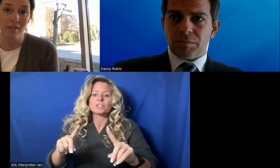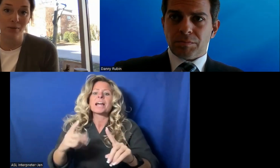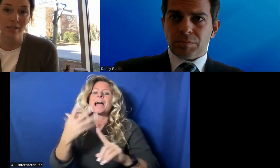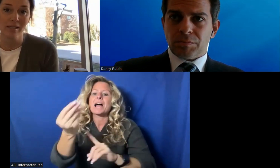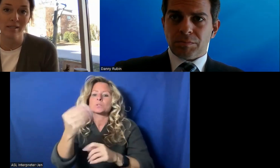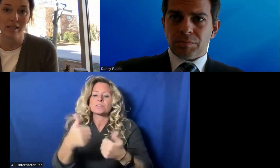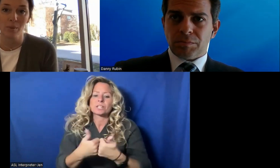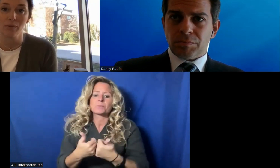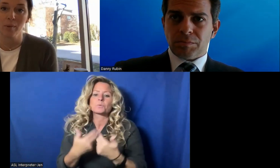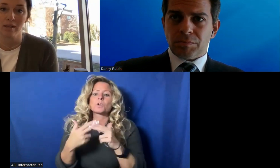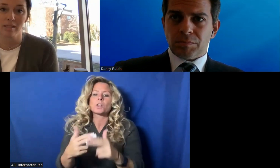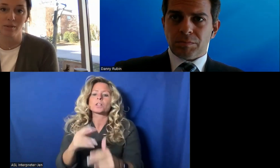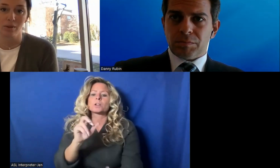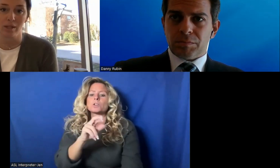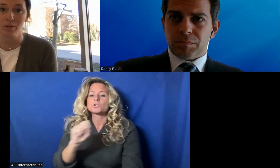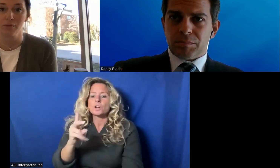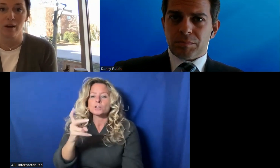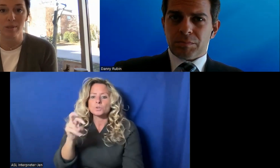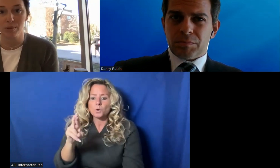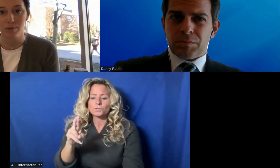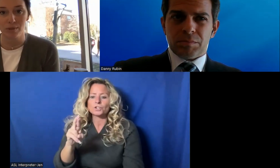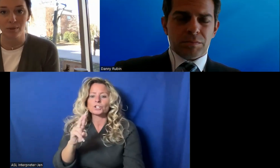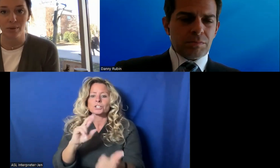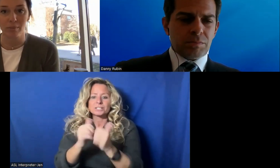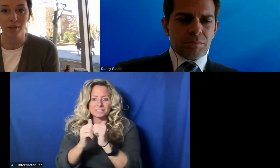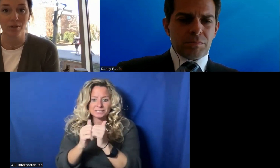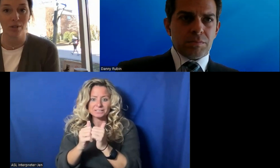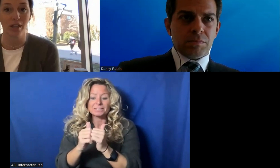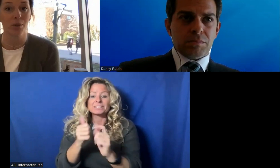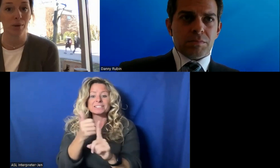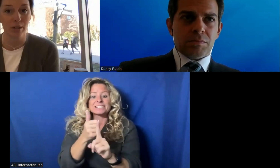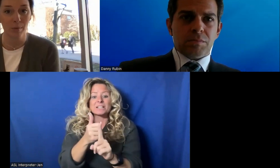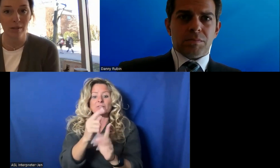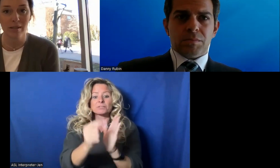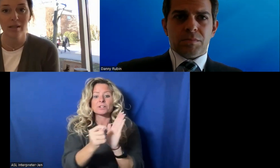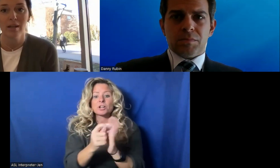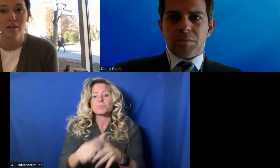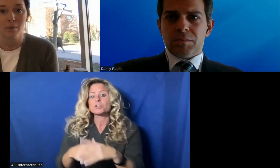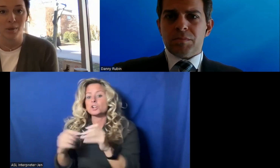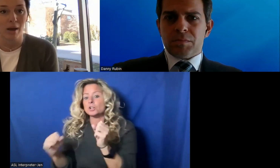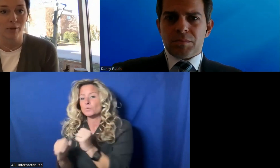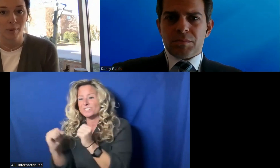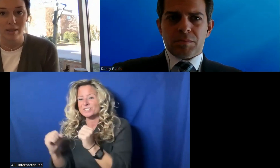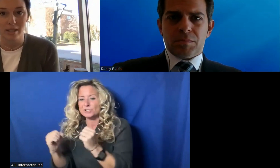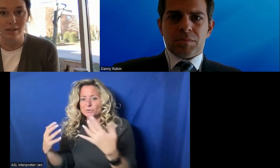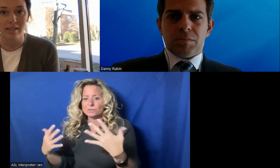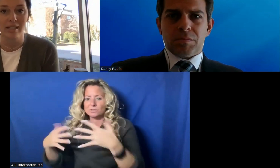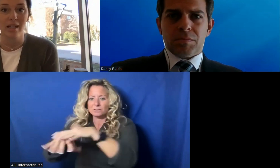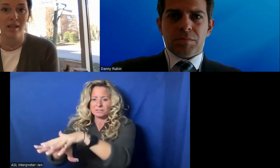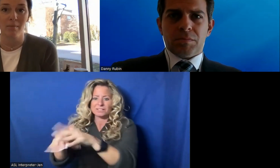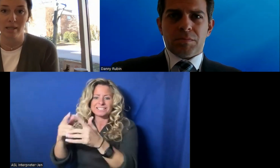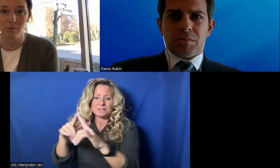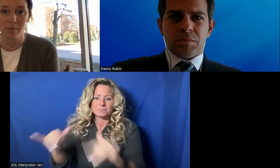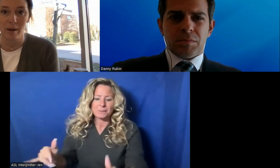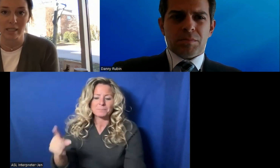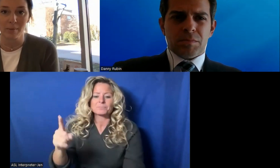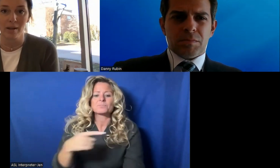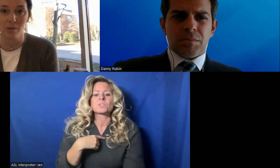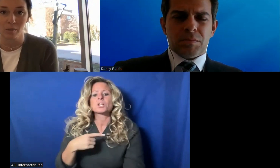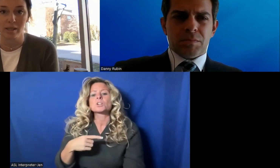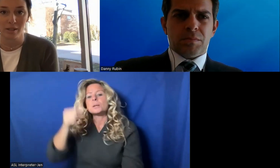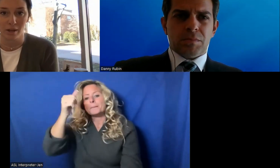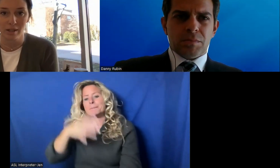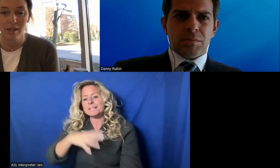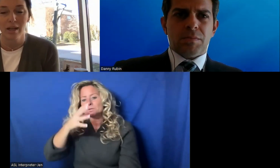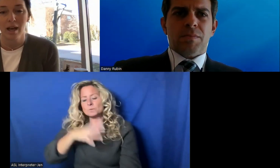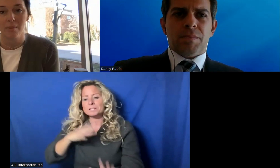call them crossover seasons, is when football is still going. So your fall sports are still going, but you're starting your winter sports. So when you have football still in season and then men's and women's basketball